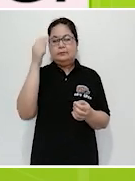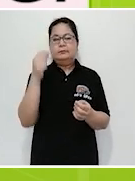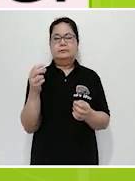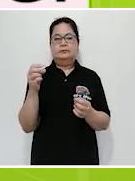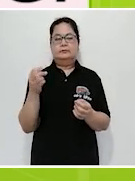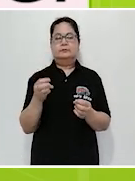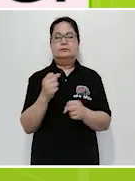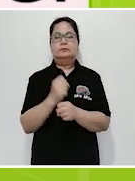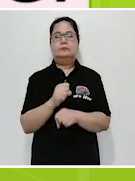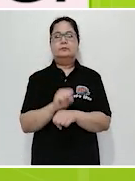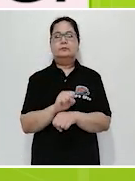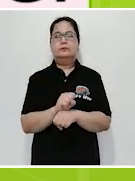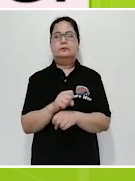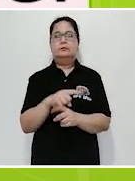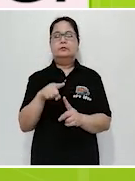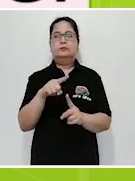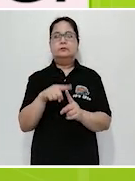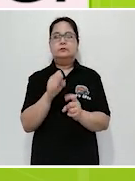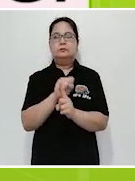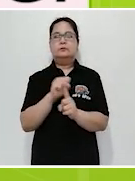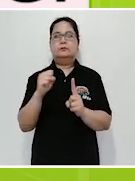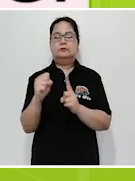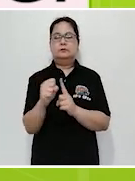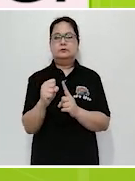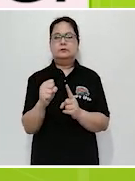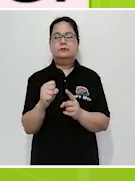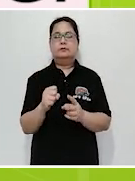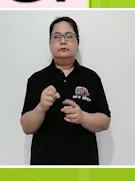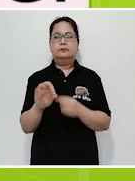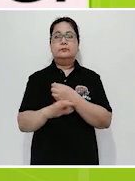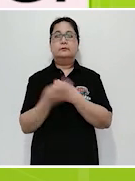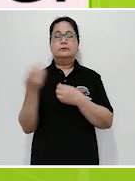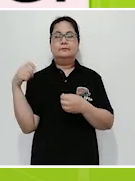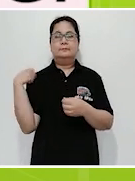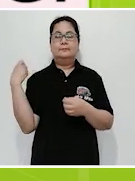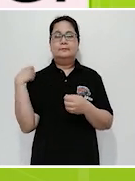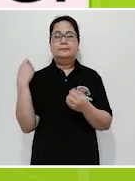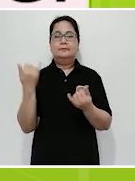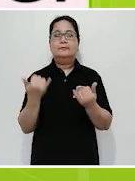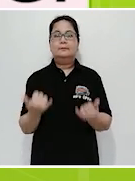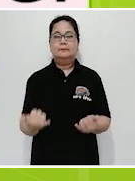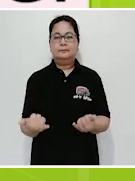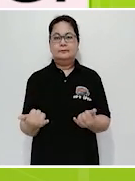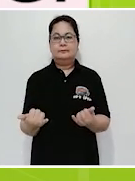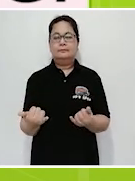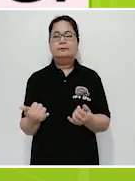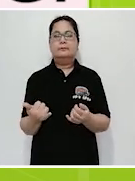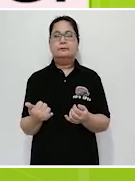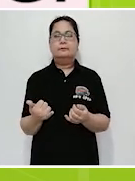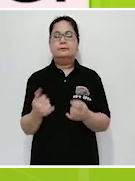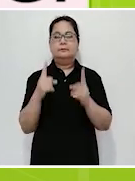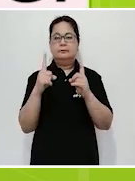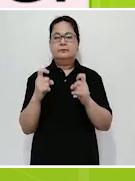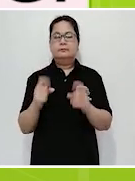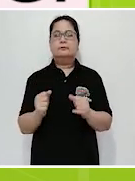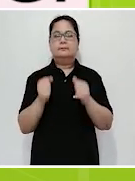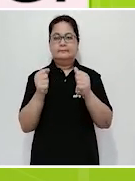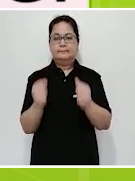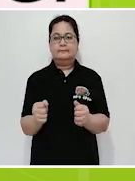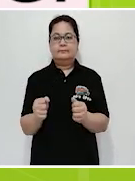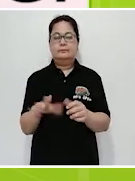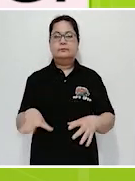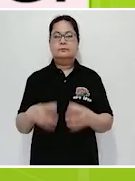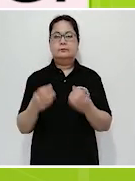confronted with a situation? Well, Fernandino Teens, Now is your chance to test your